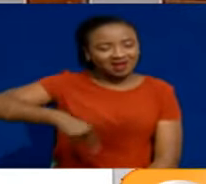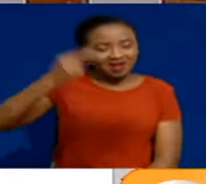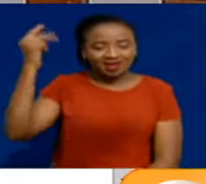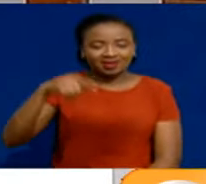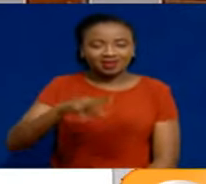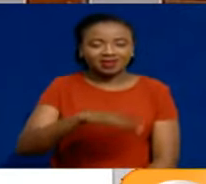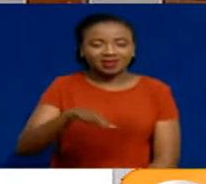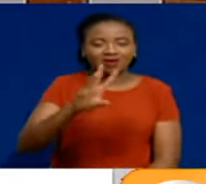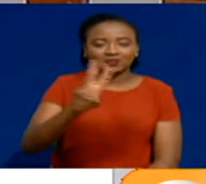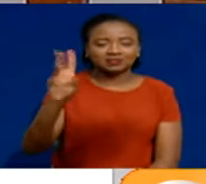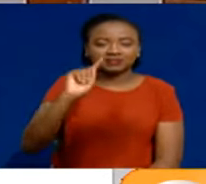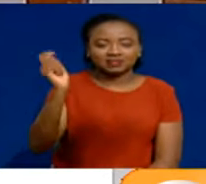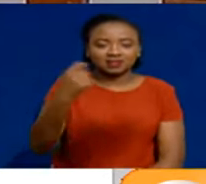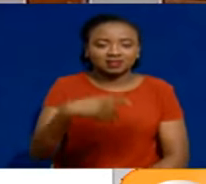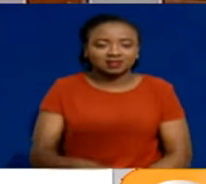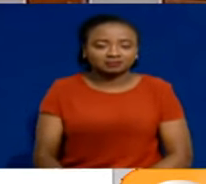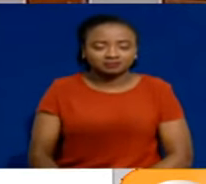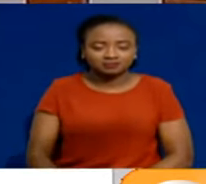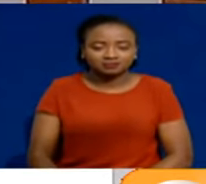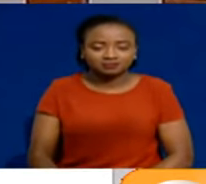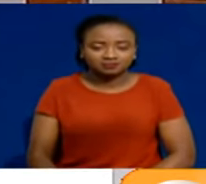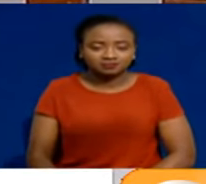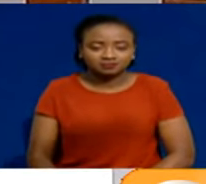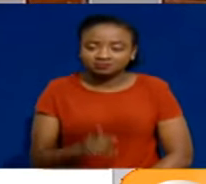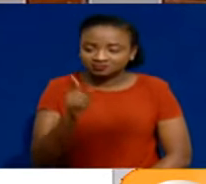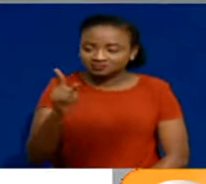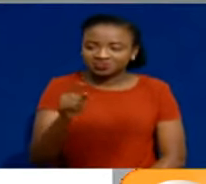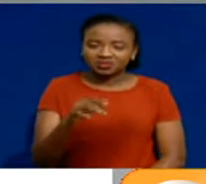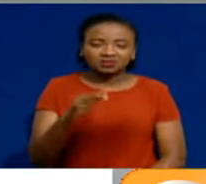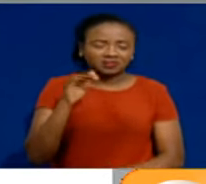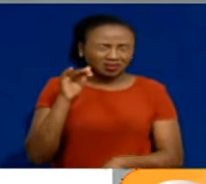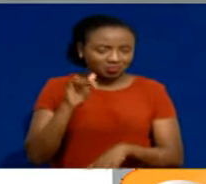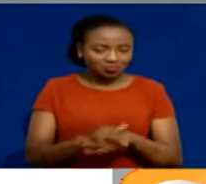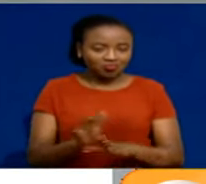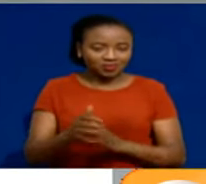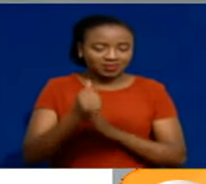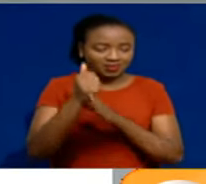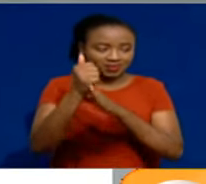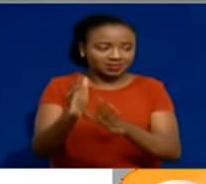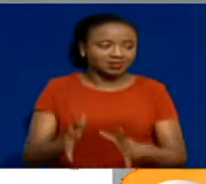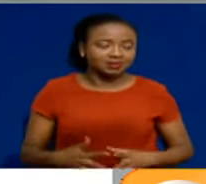Kenya. He can make a wonderful leader. But